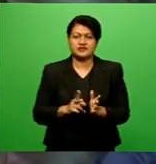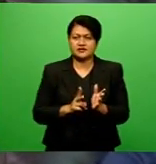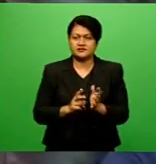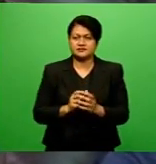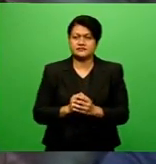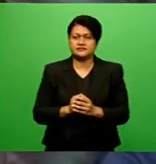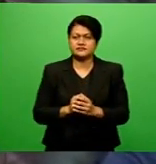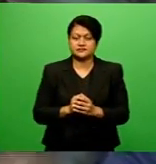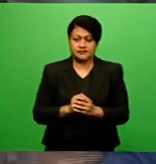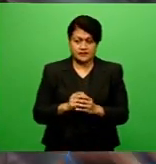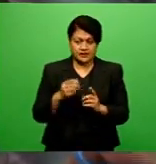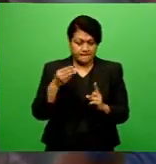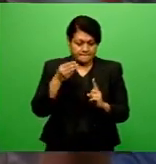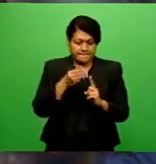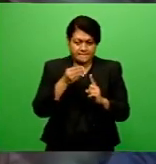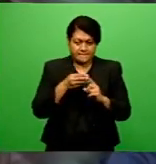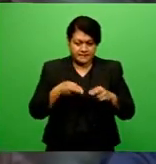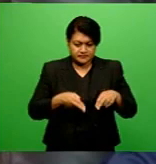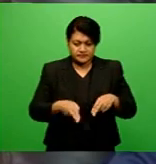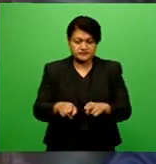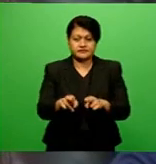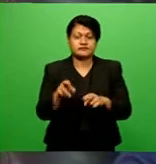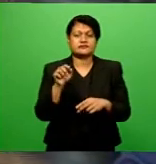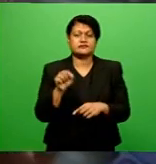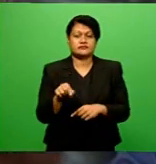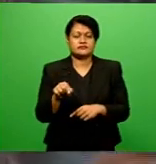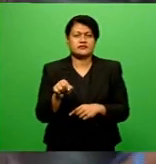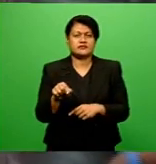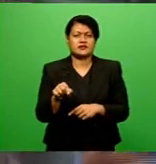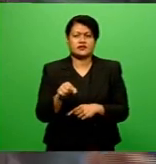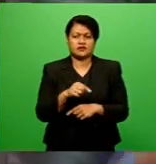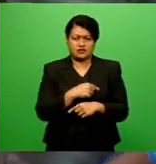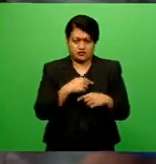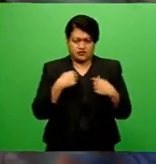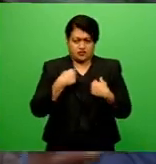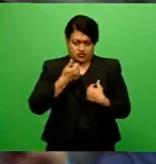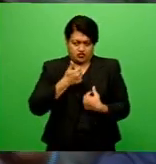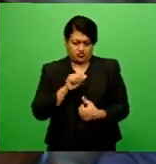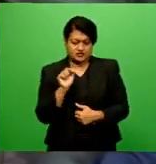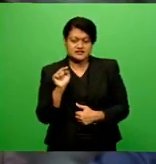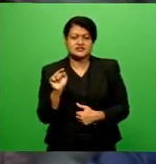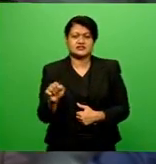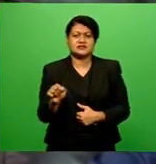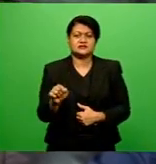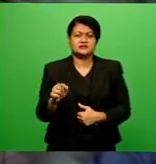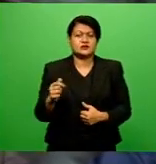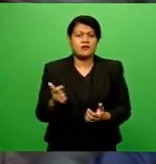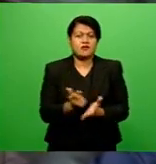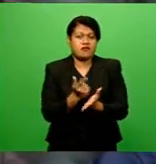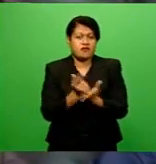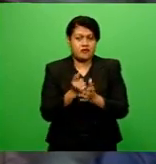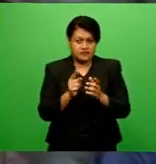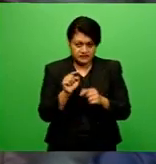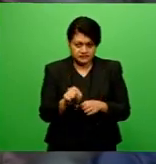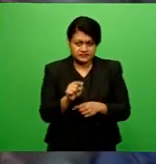the main river there, and we will be utilizing that because a lot of this has to do